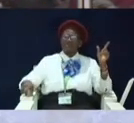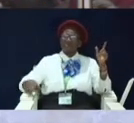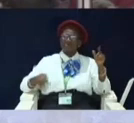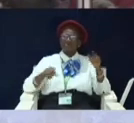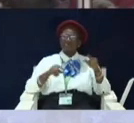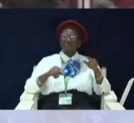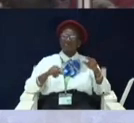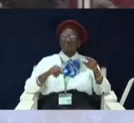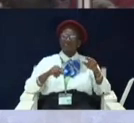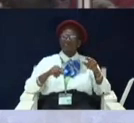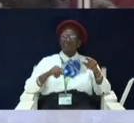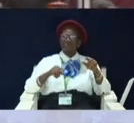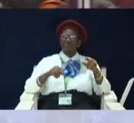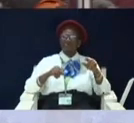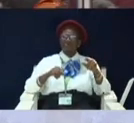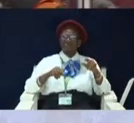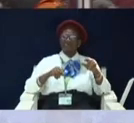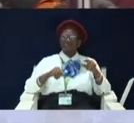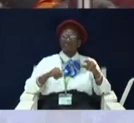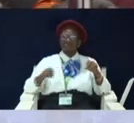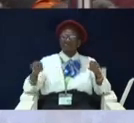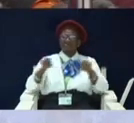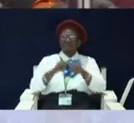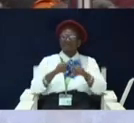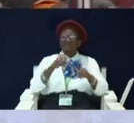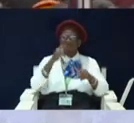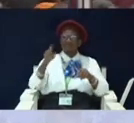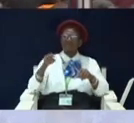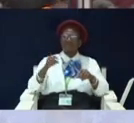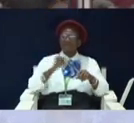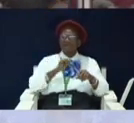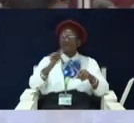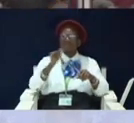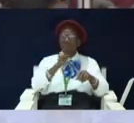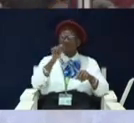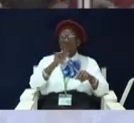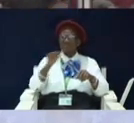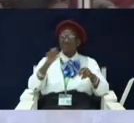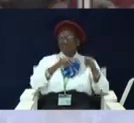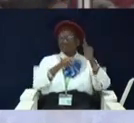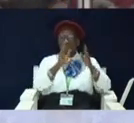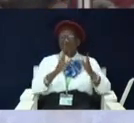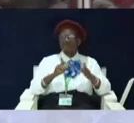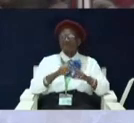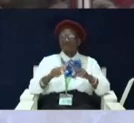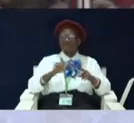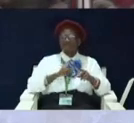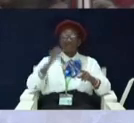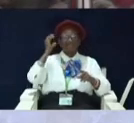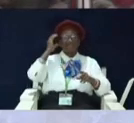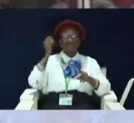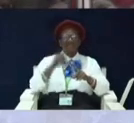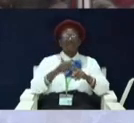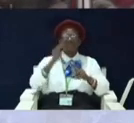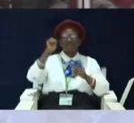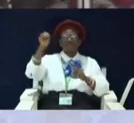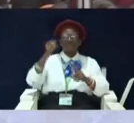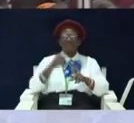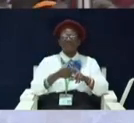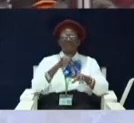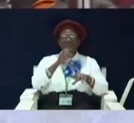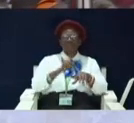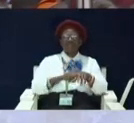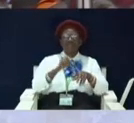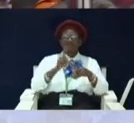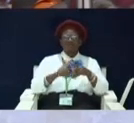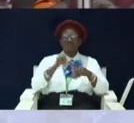And even though I'm not a prophet, but I hear from him from time to time. Mo le ma je woli o sugbon mo npo tun